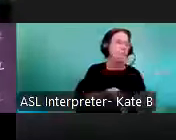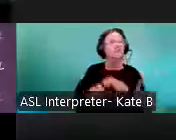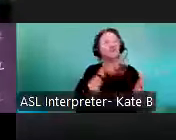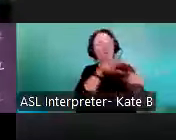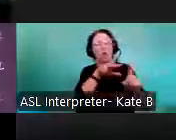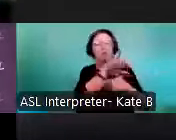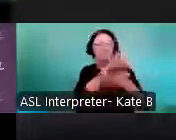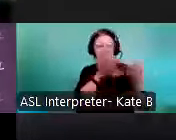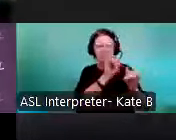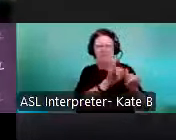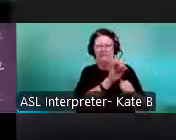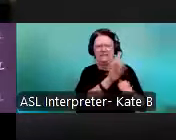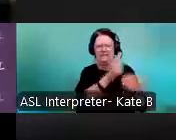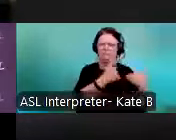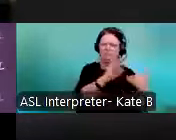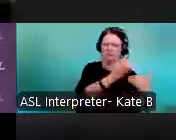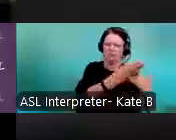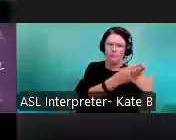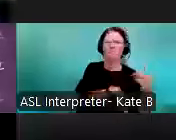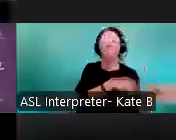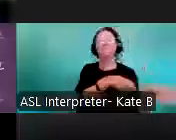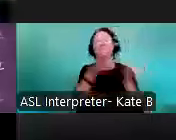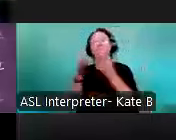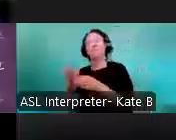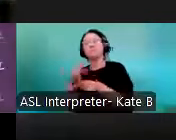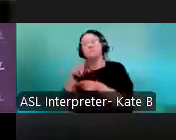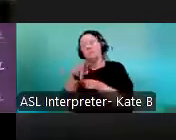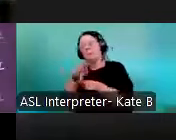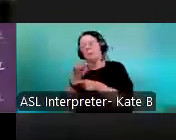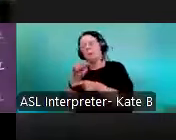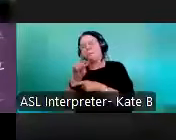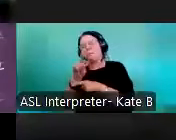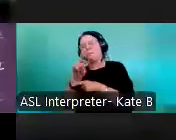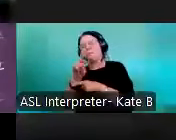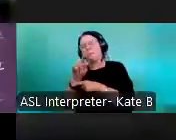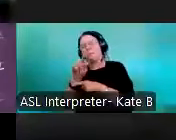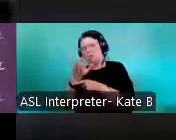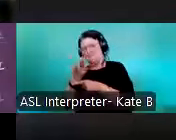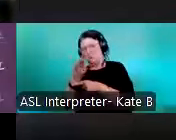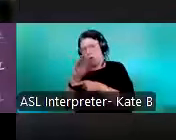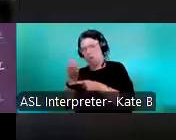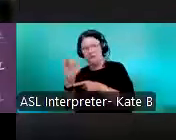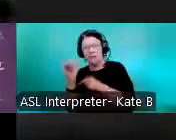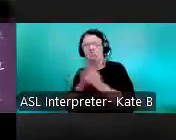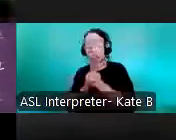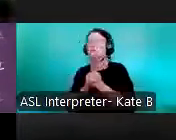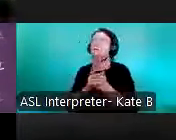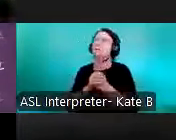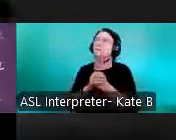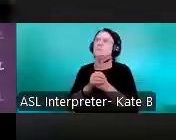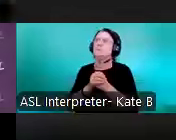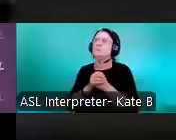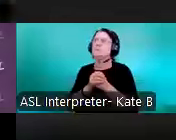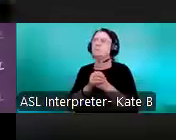filed. And then county partisan offices would be things like the